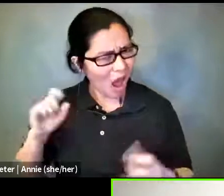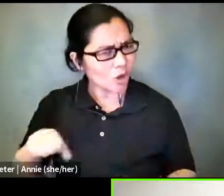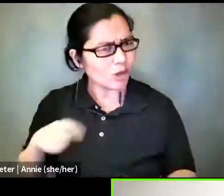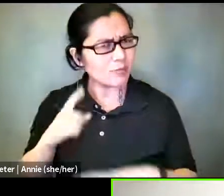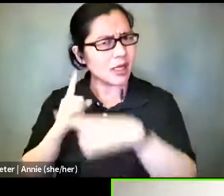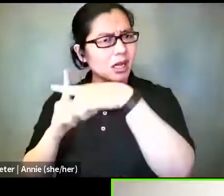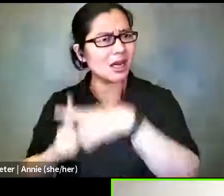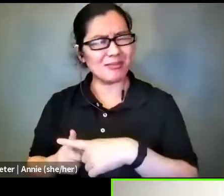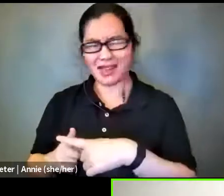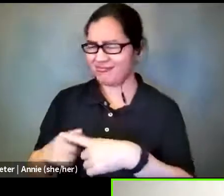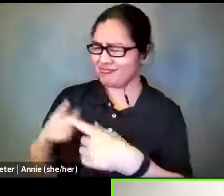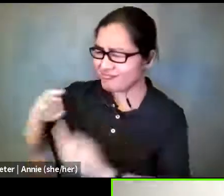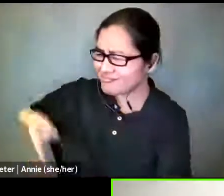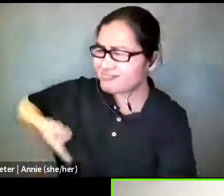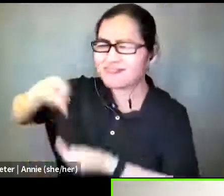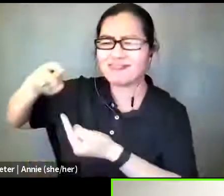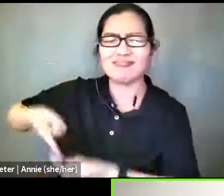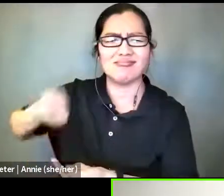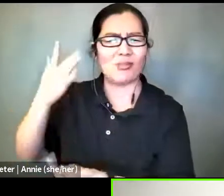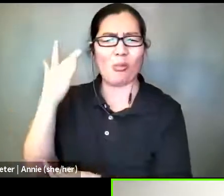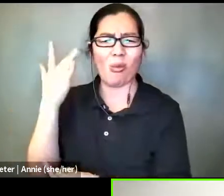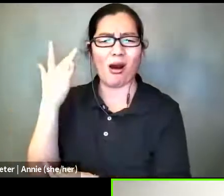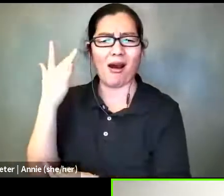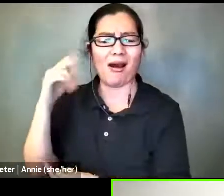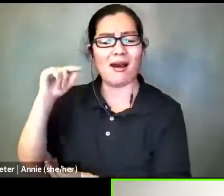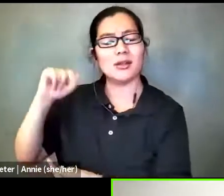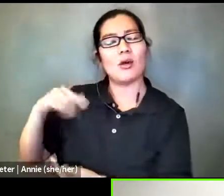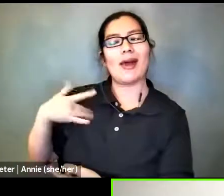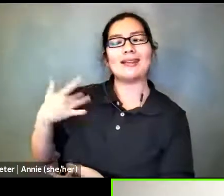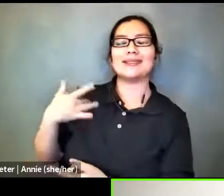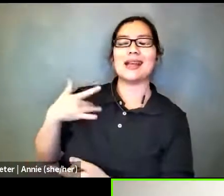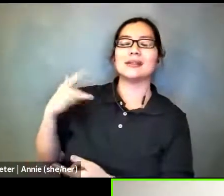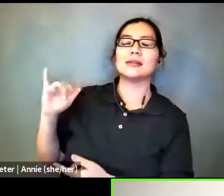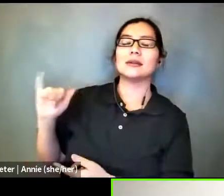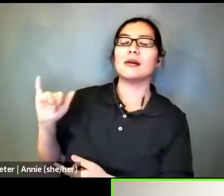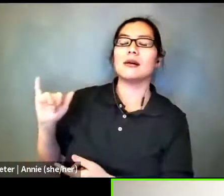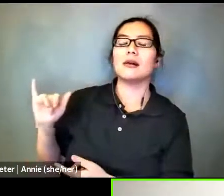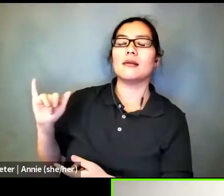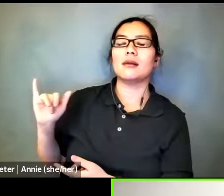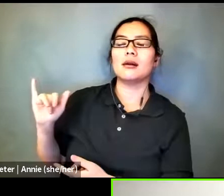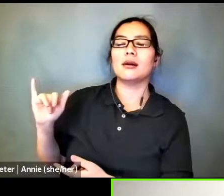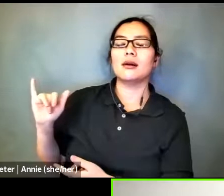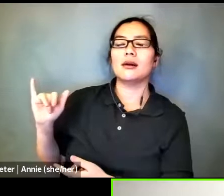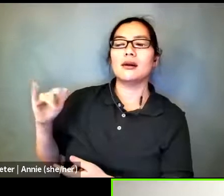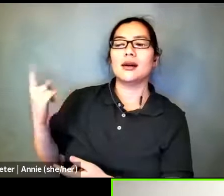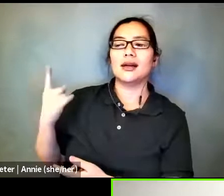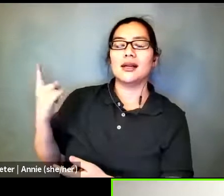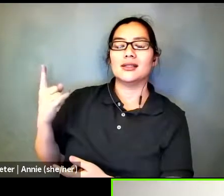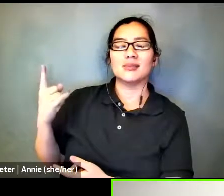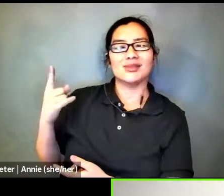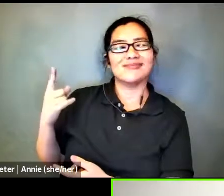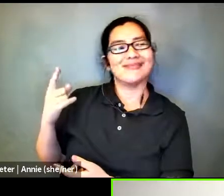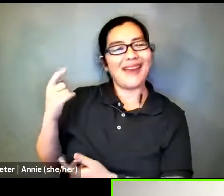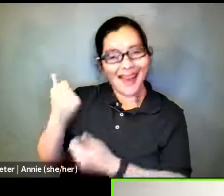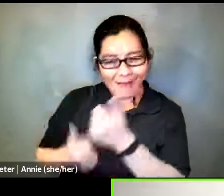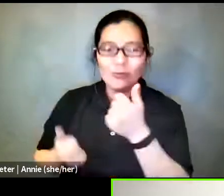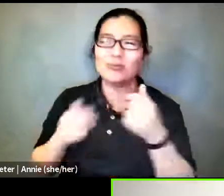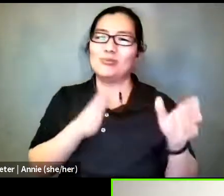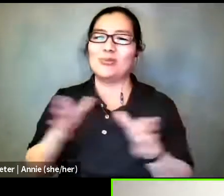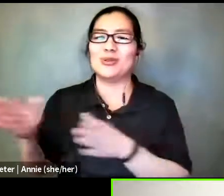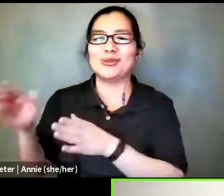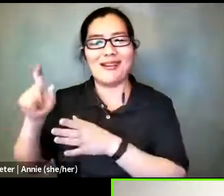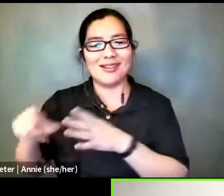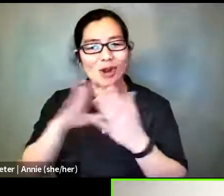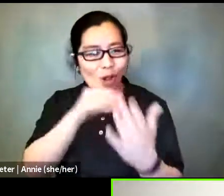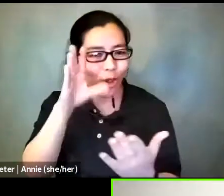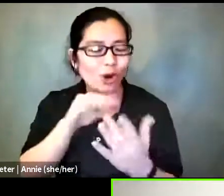And it was around that sense of, it's something that you all have to learn. We're all entering it at different